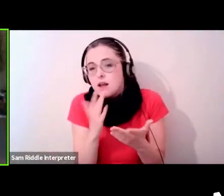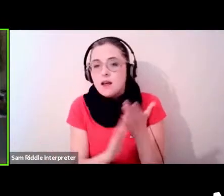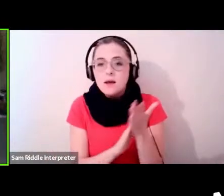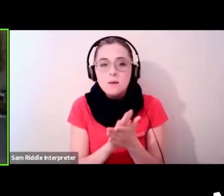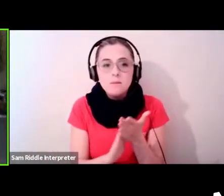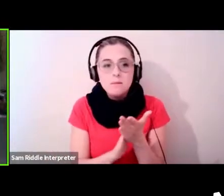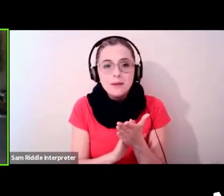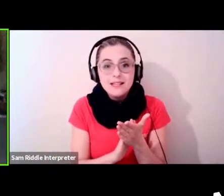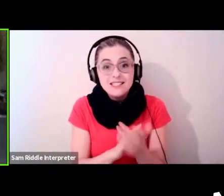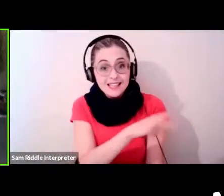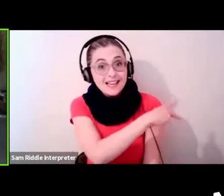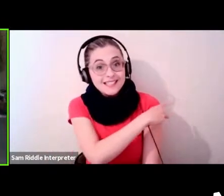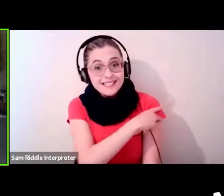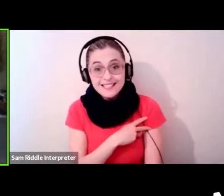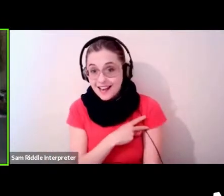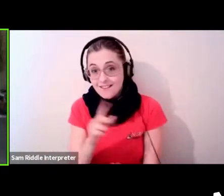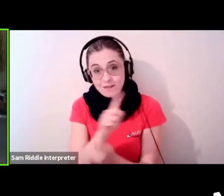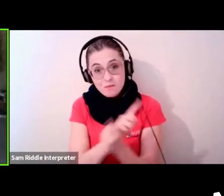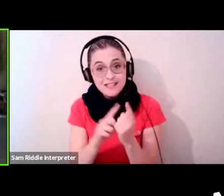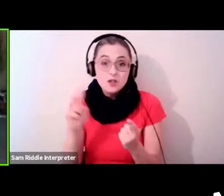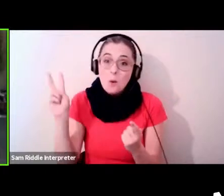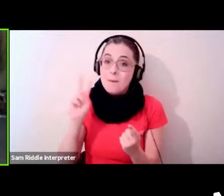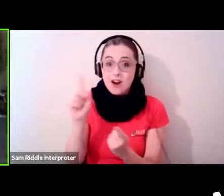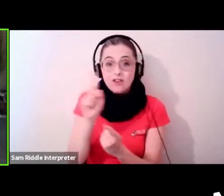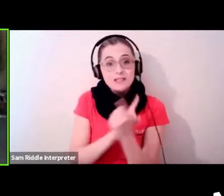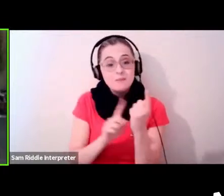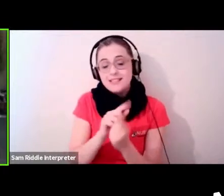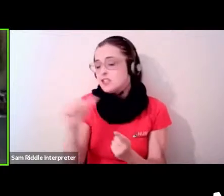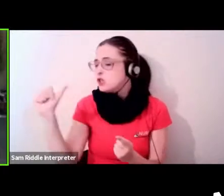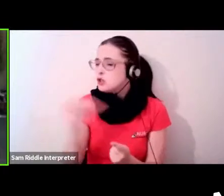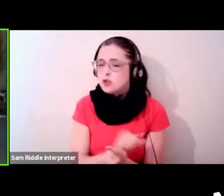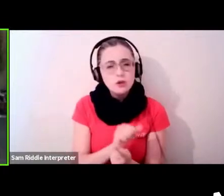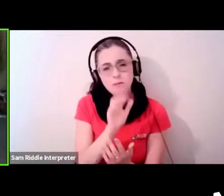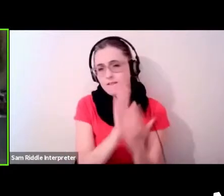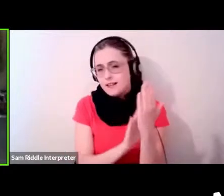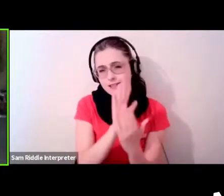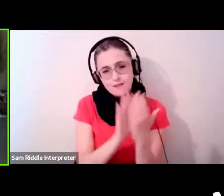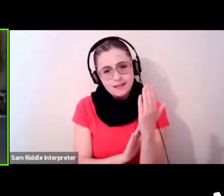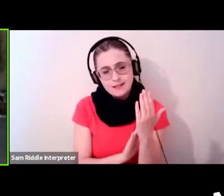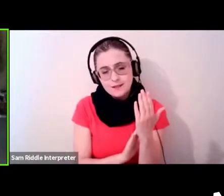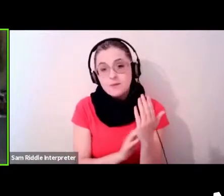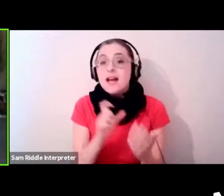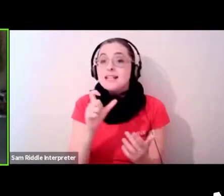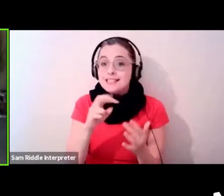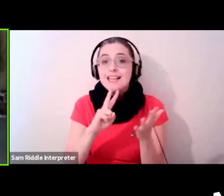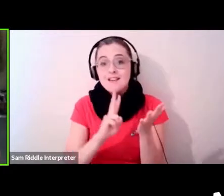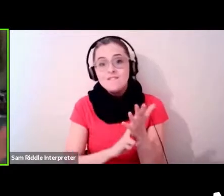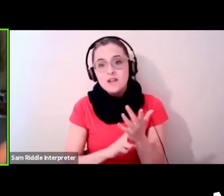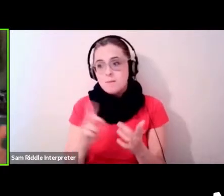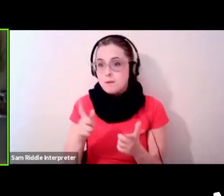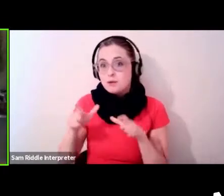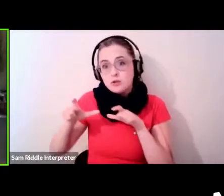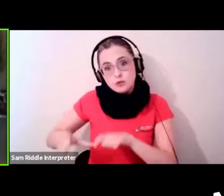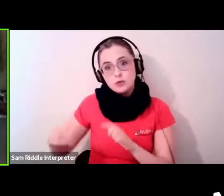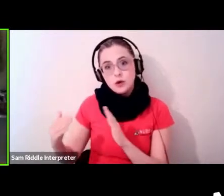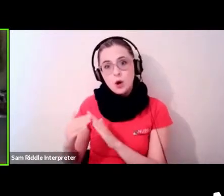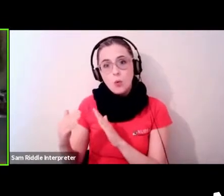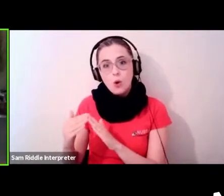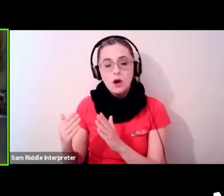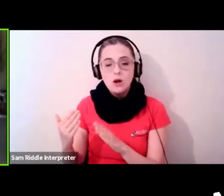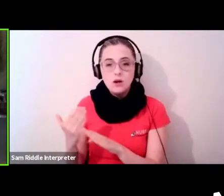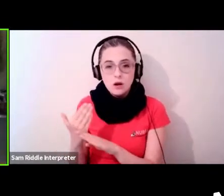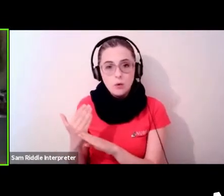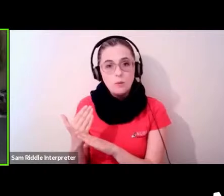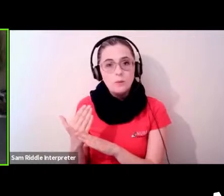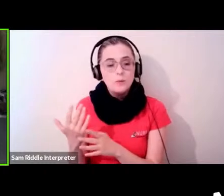means staff meetings, parents meetings should not be in person. CEV people being at home, support the question